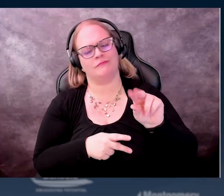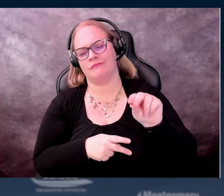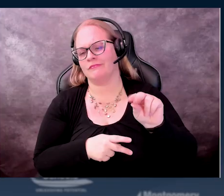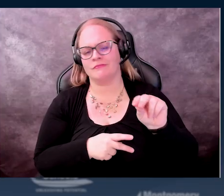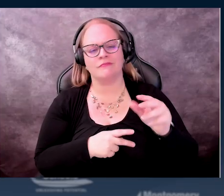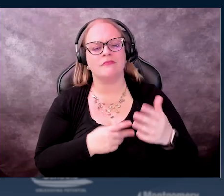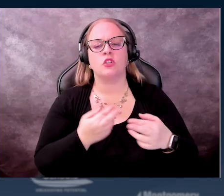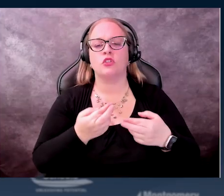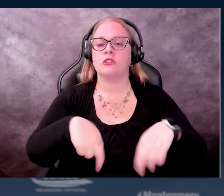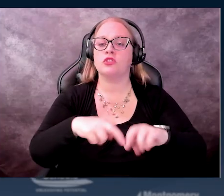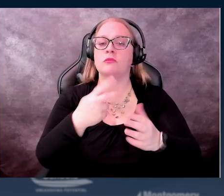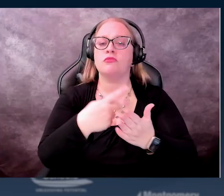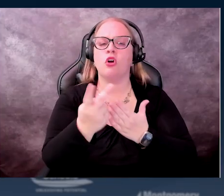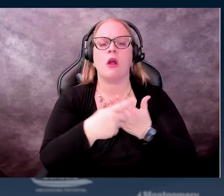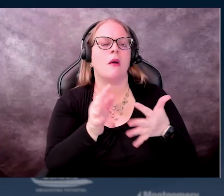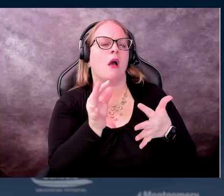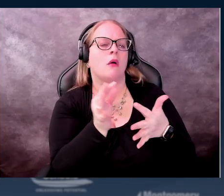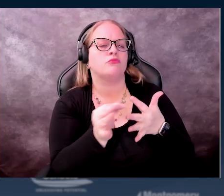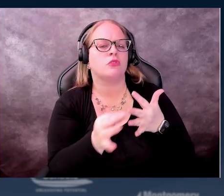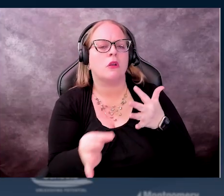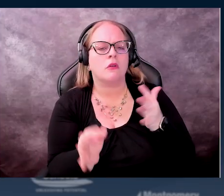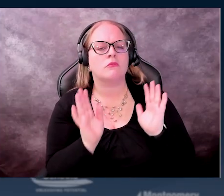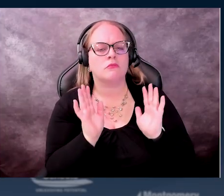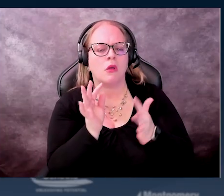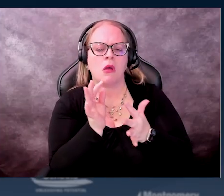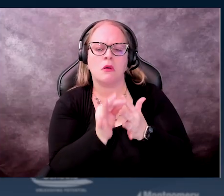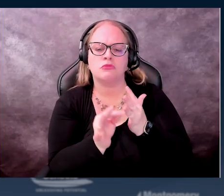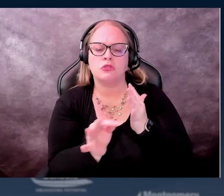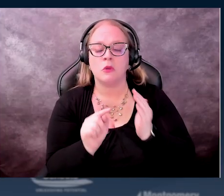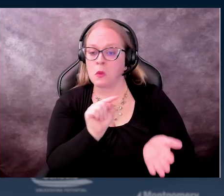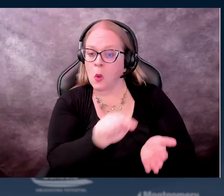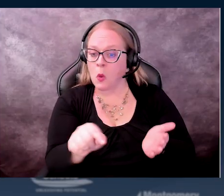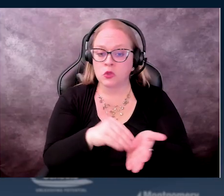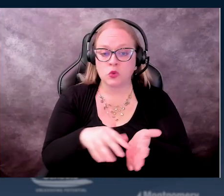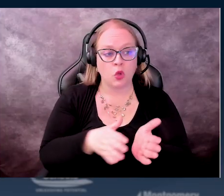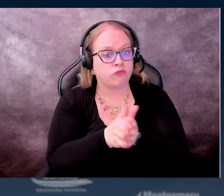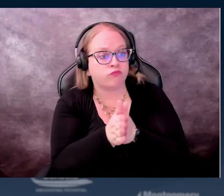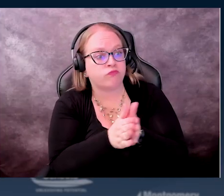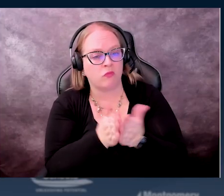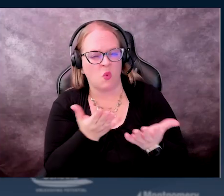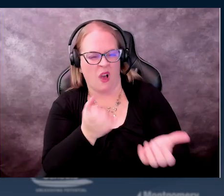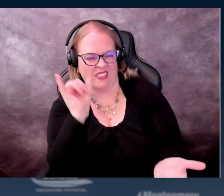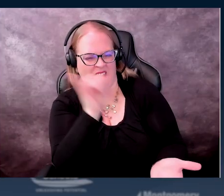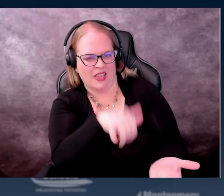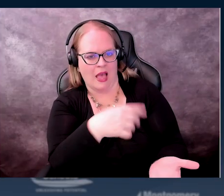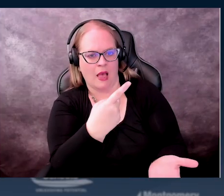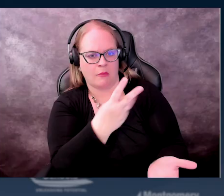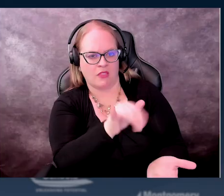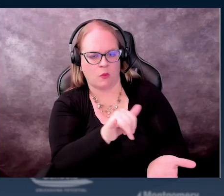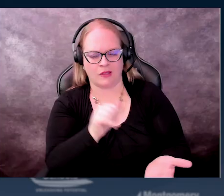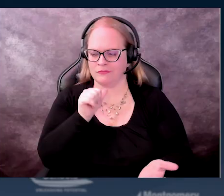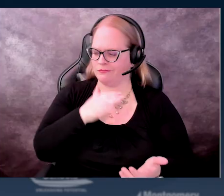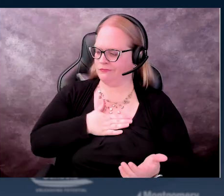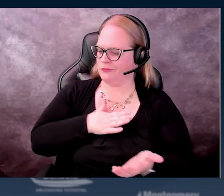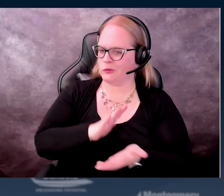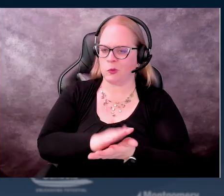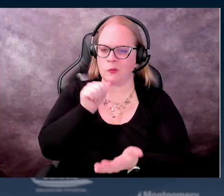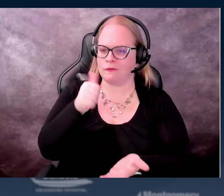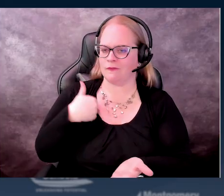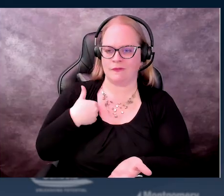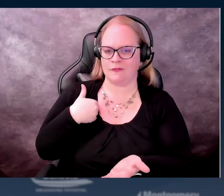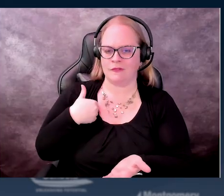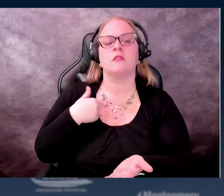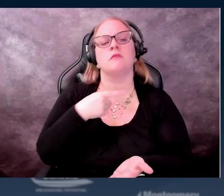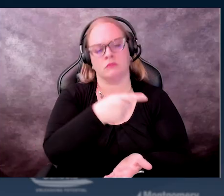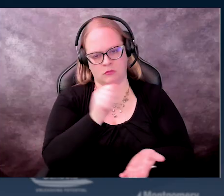pathways for students who may be interested in a pathway unavailable at their home school. So